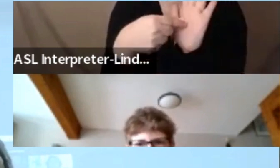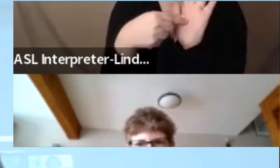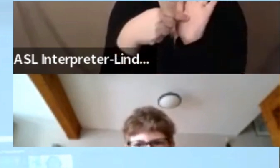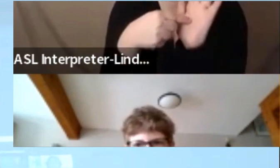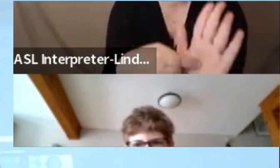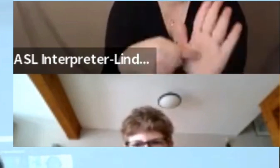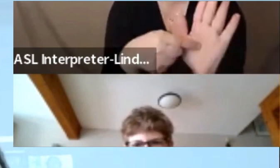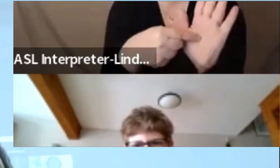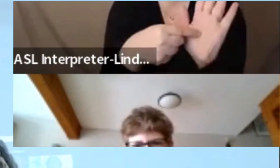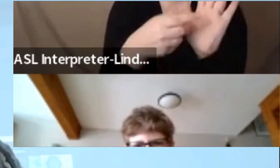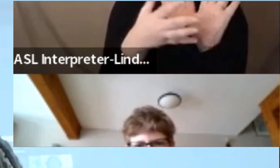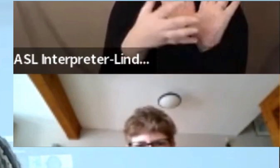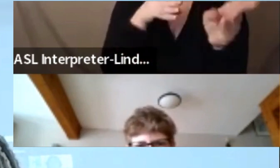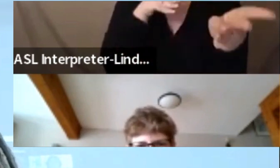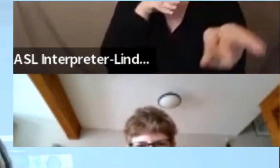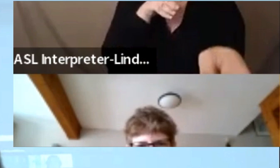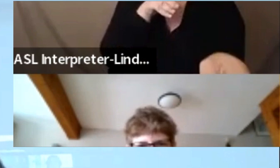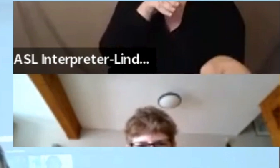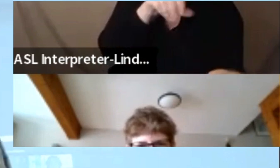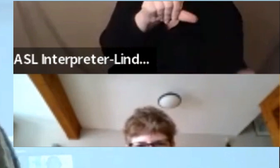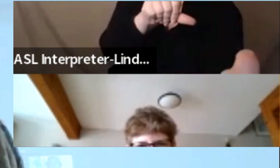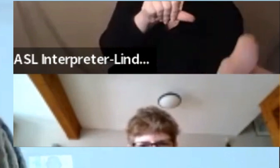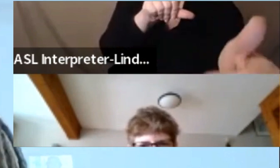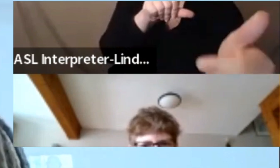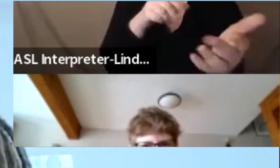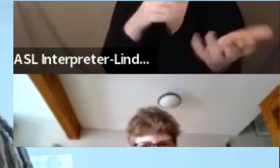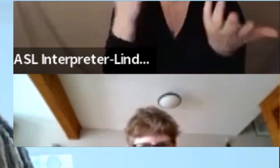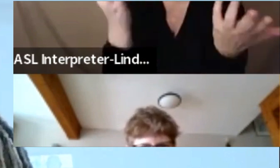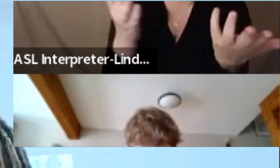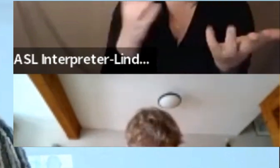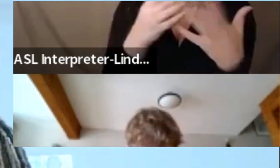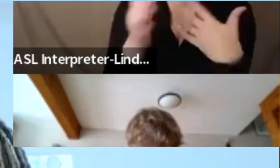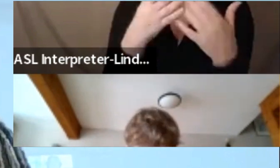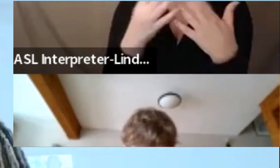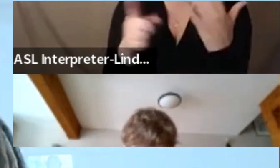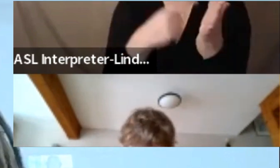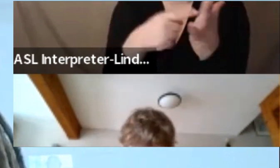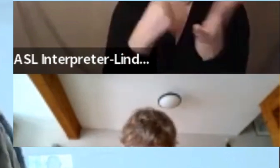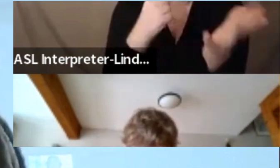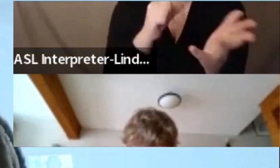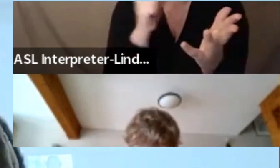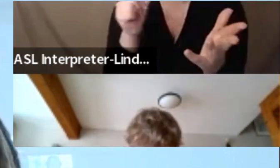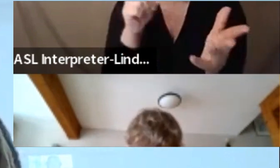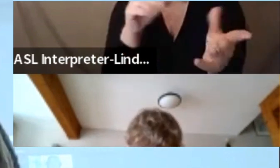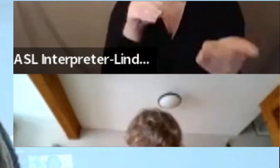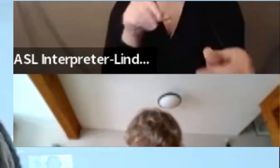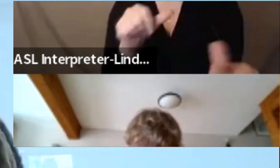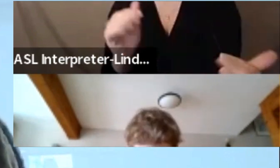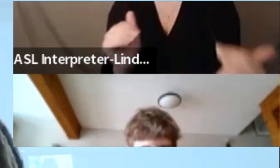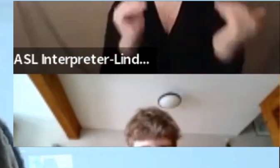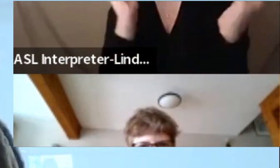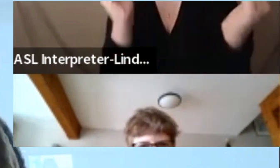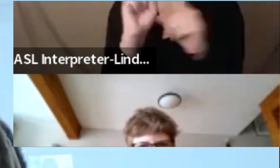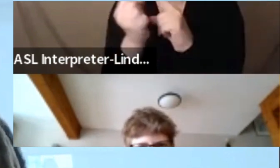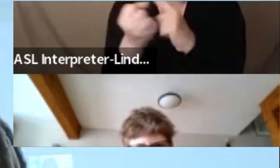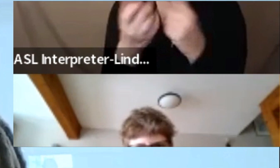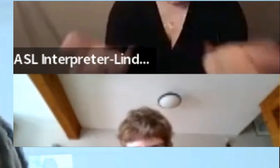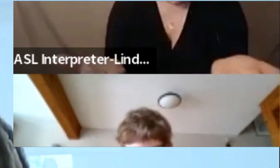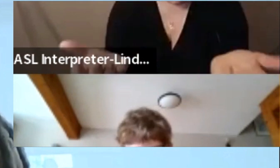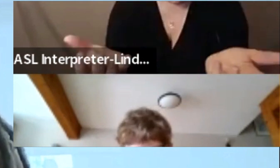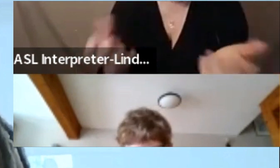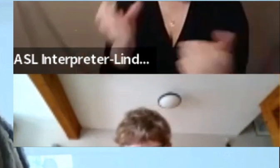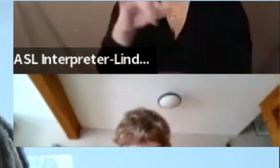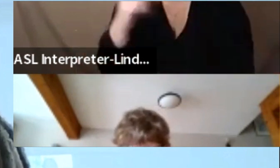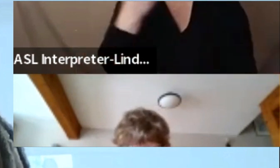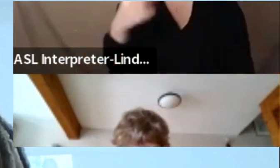sincerely, and how are we going to do this truthfully, and how are we going to do this elegantly, even if it's about something awkward that's